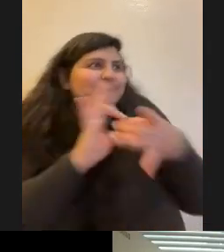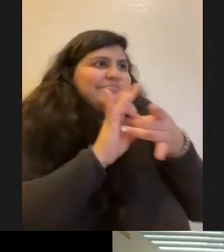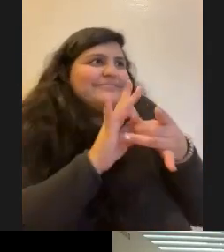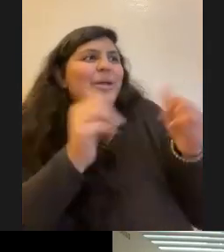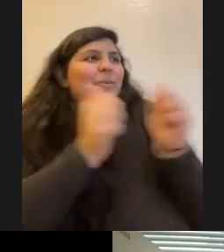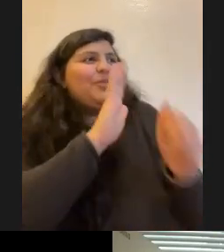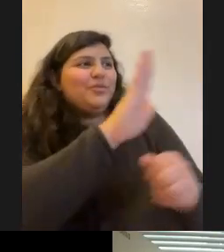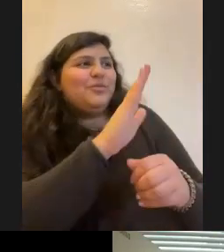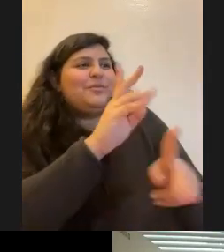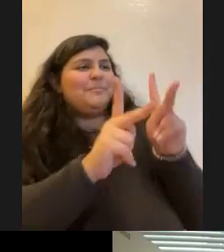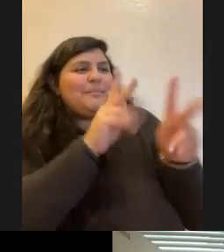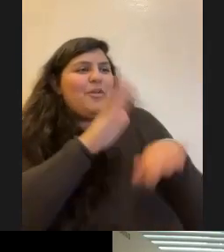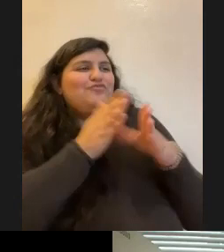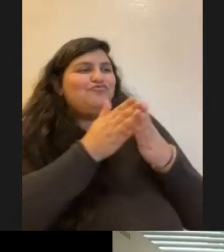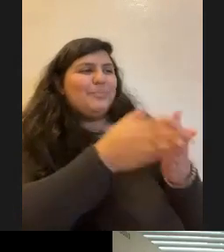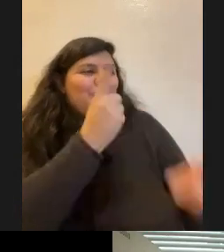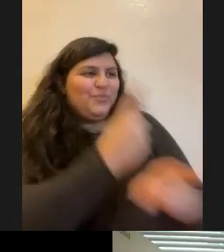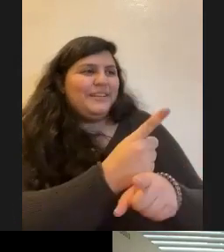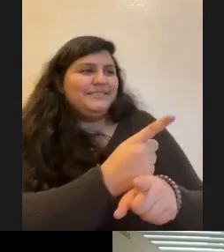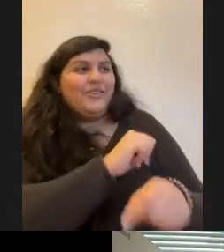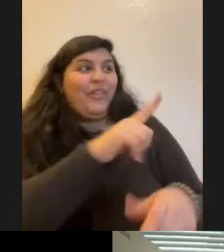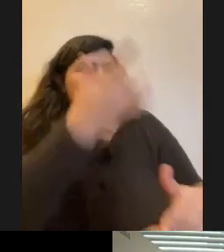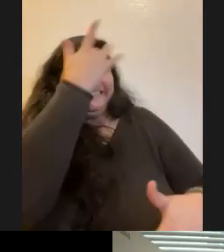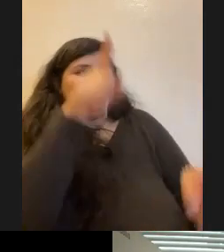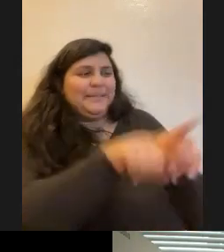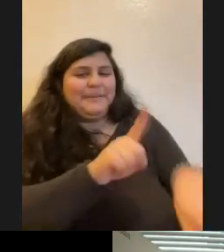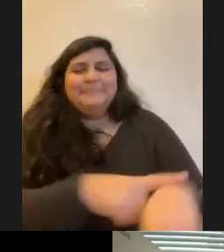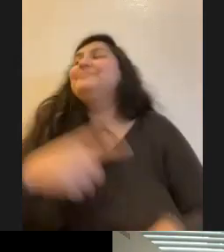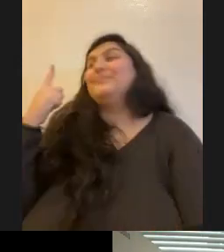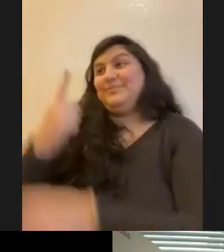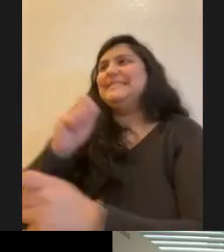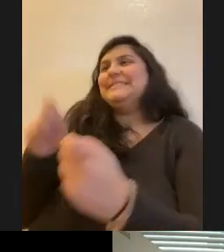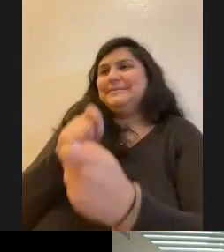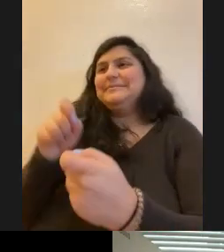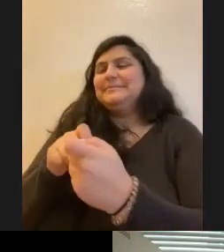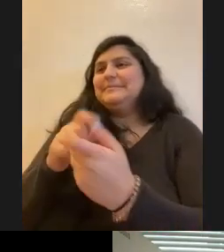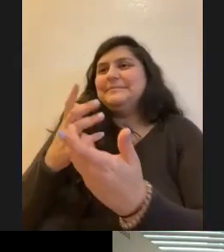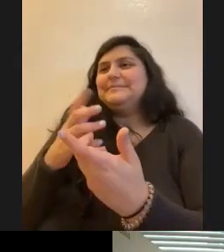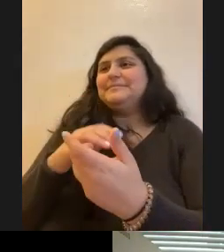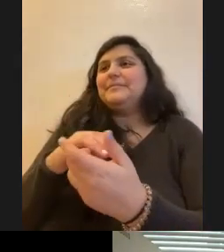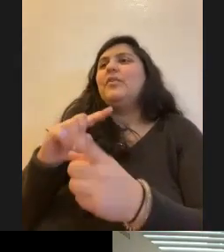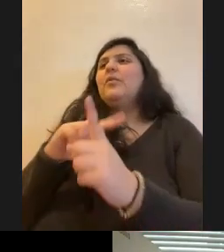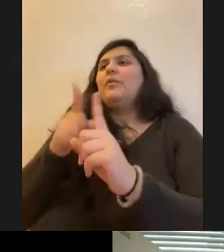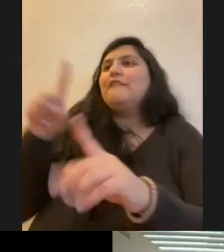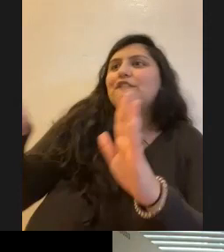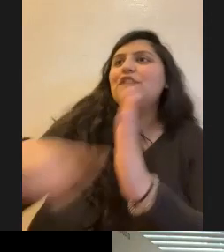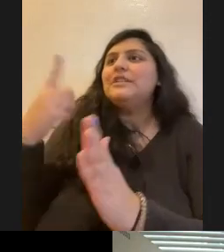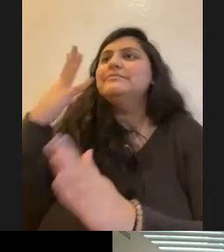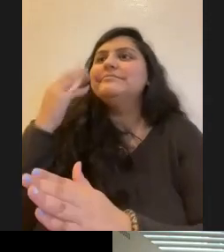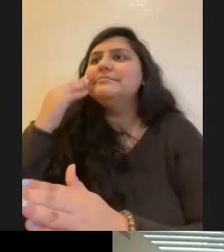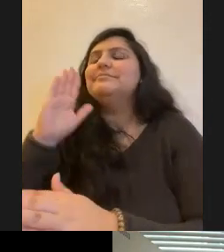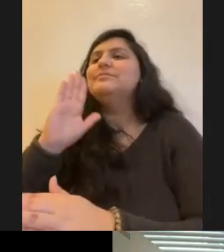Yeah, together. absolutely. Especially as like, this is like kind of when you first hit it, on your like first trip